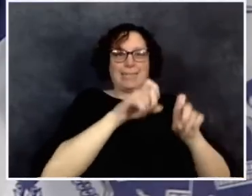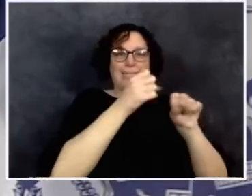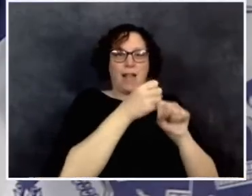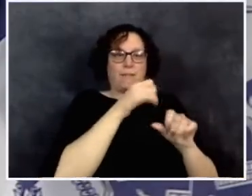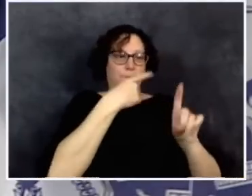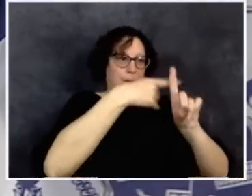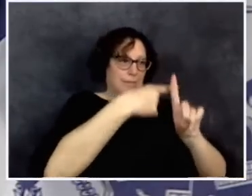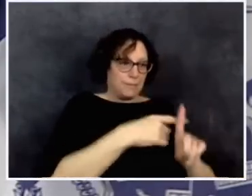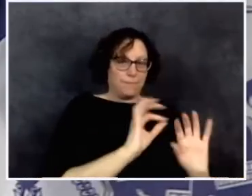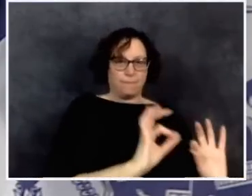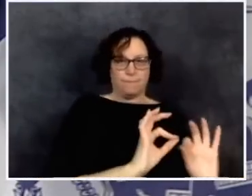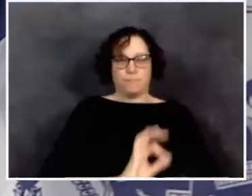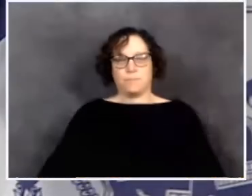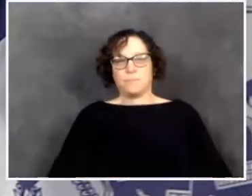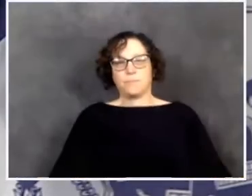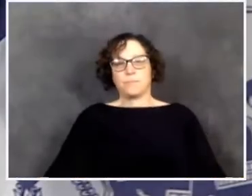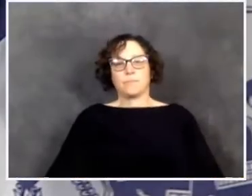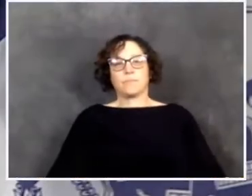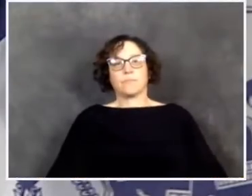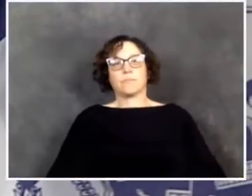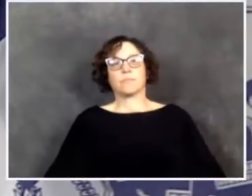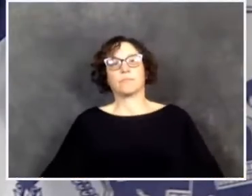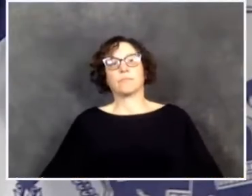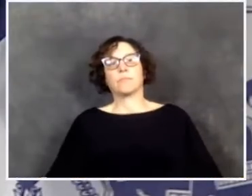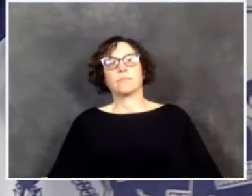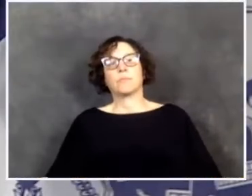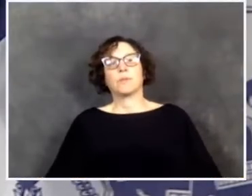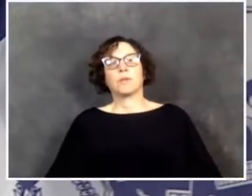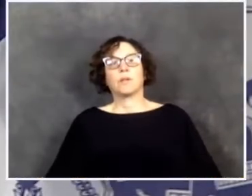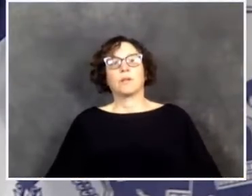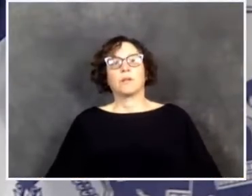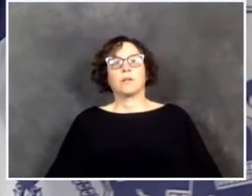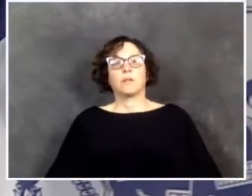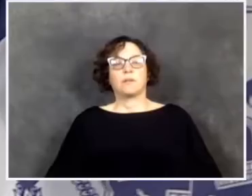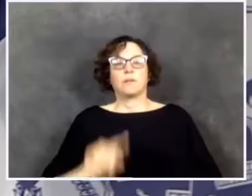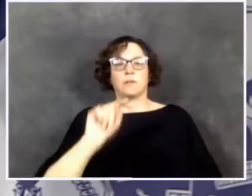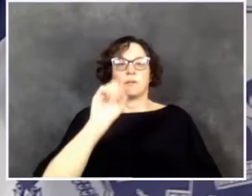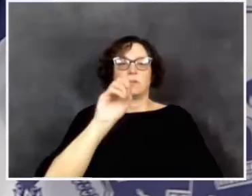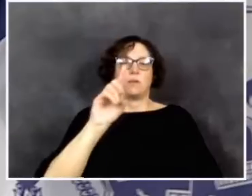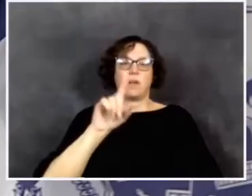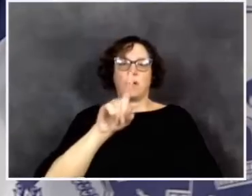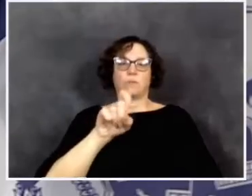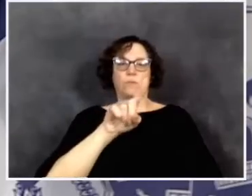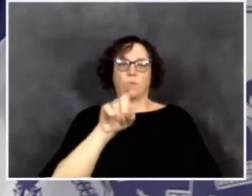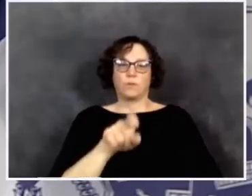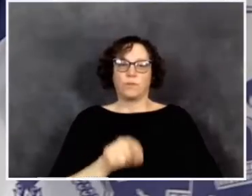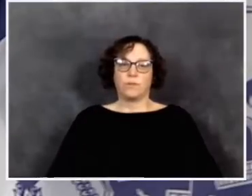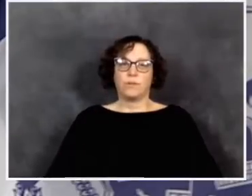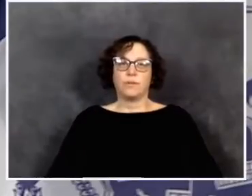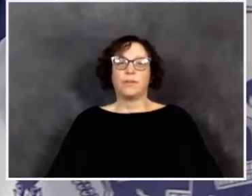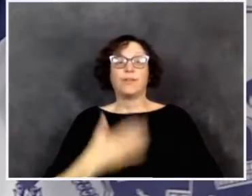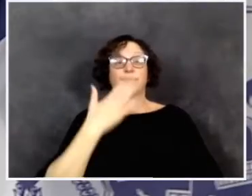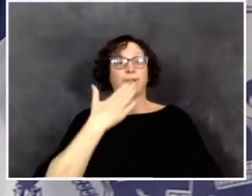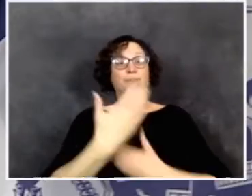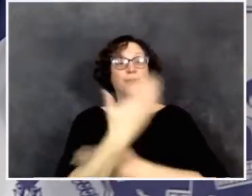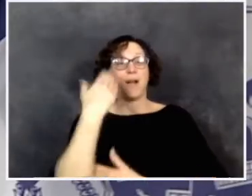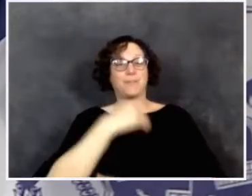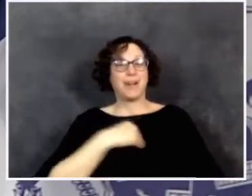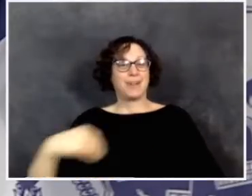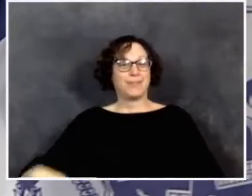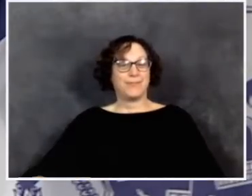Next question is Todd at AM New York. Good morning, Mr. Mayor. Hey, Todd, how are you? I'm doing